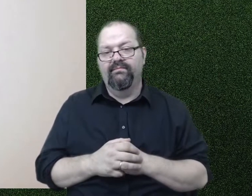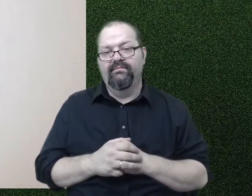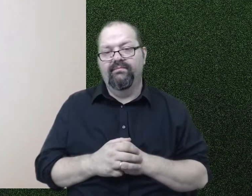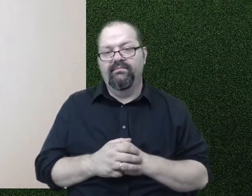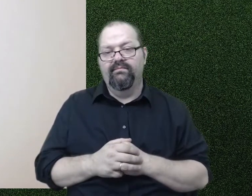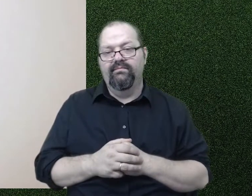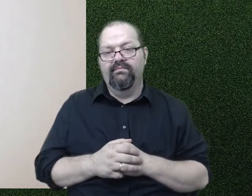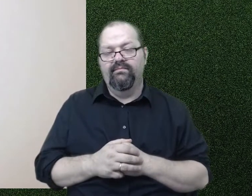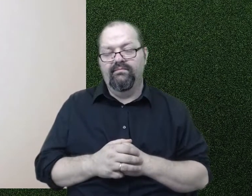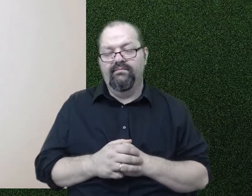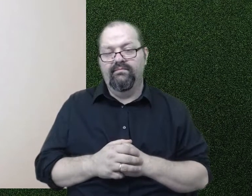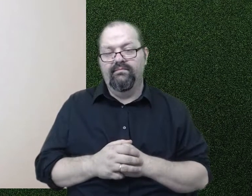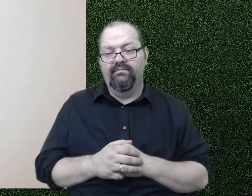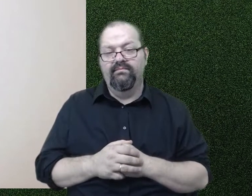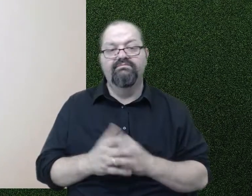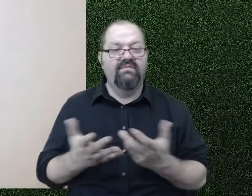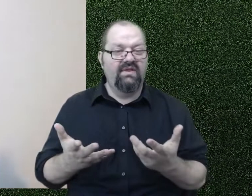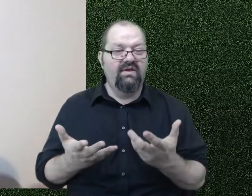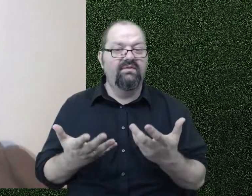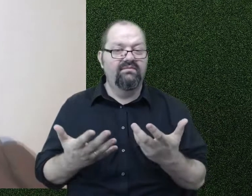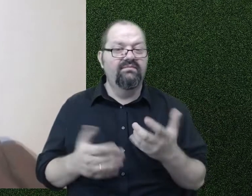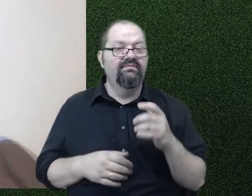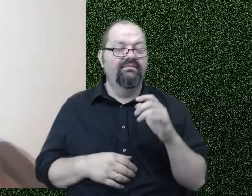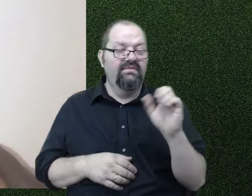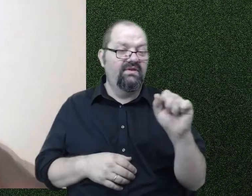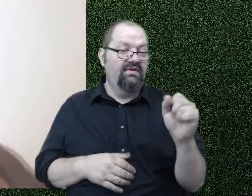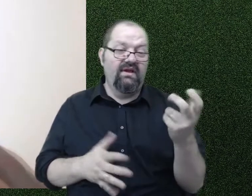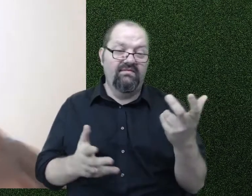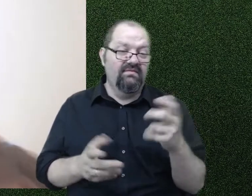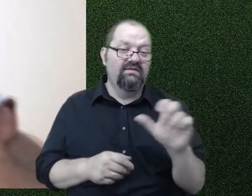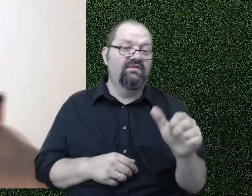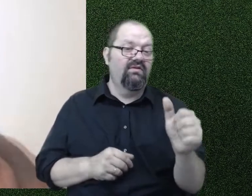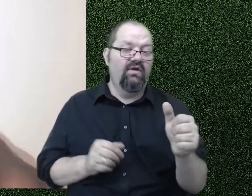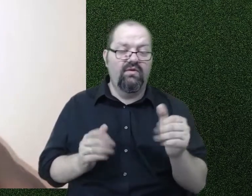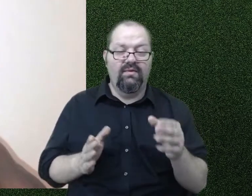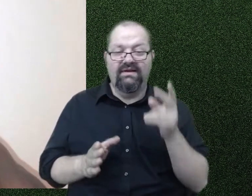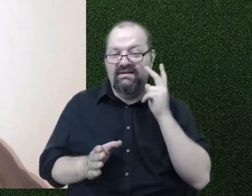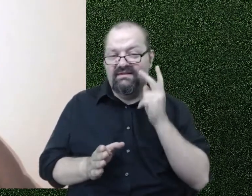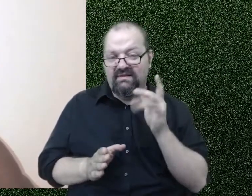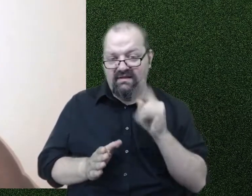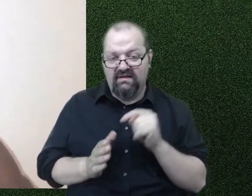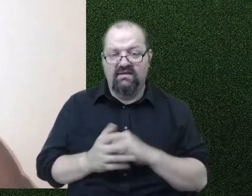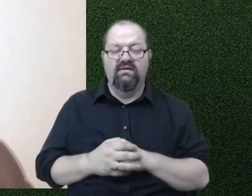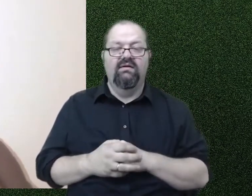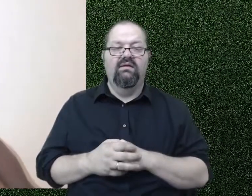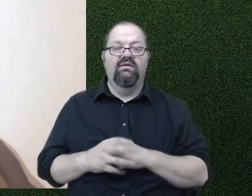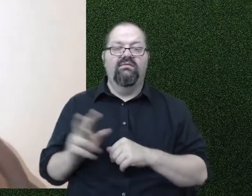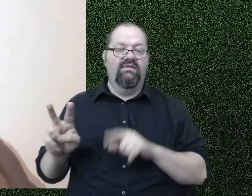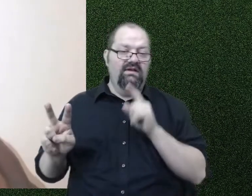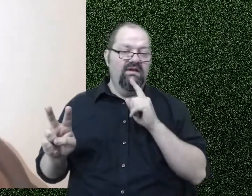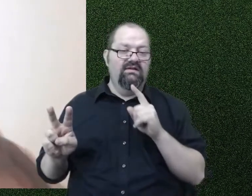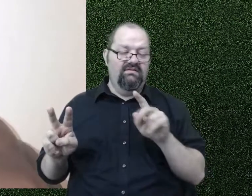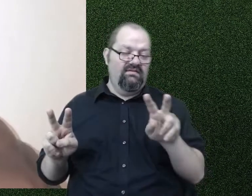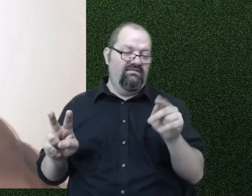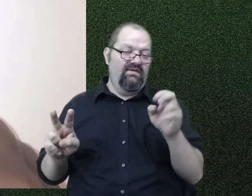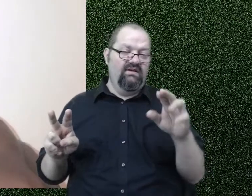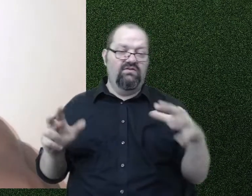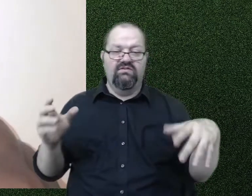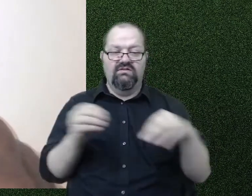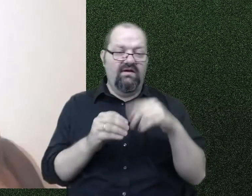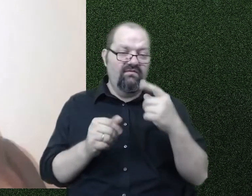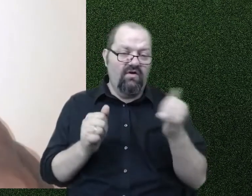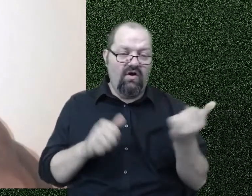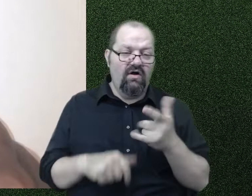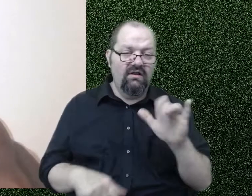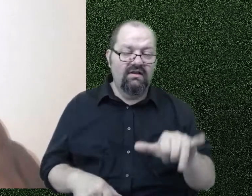our point P. So yeah, v is the vector sum of these guys. Or you can think of this as just